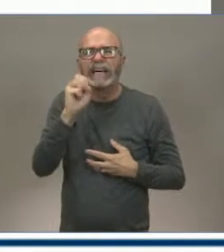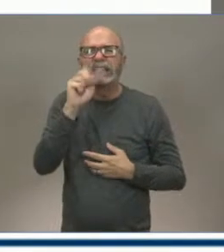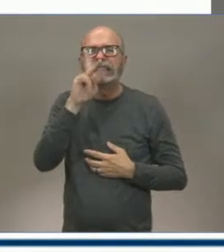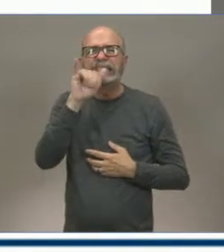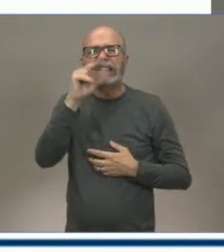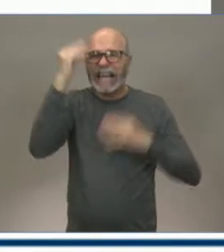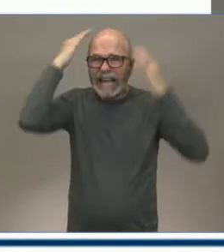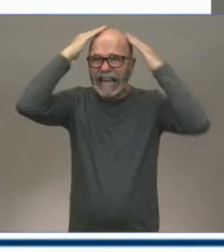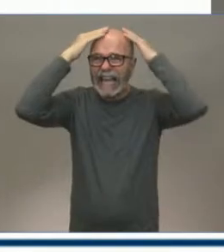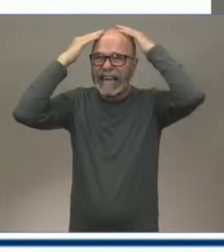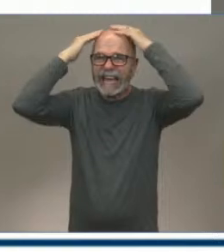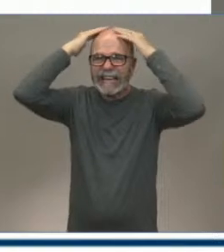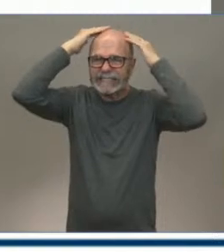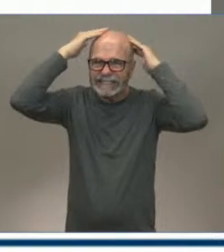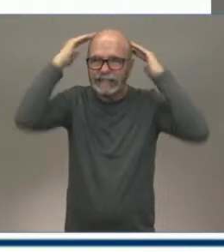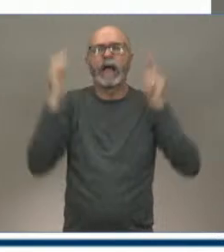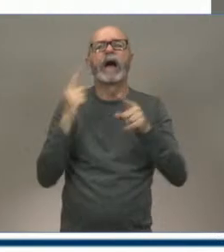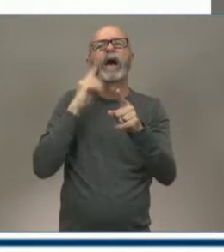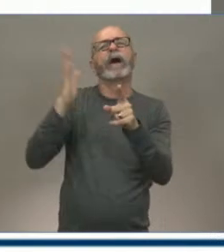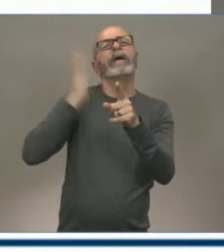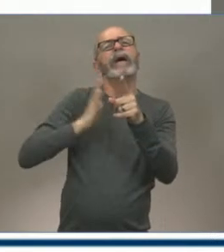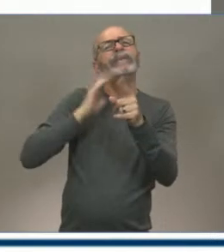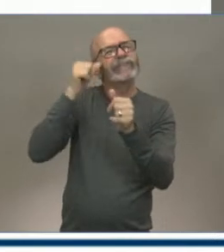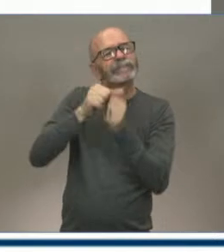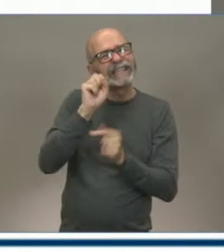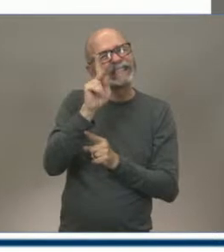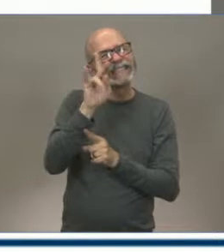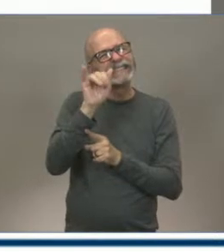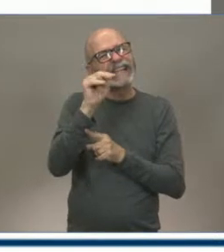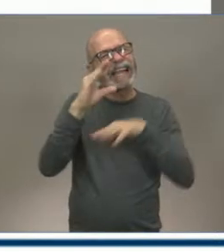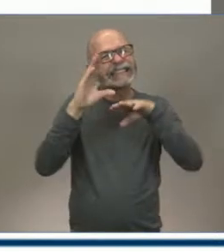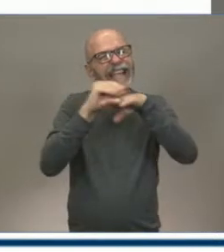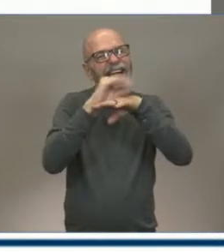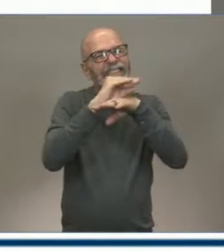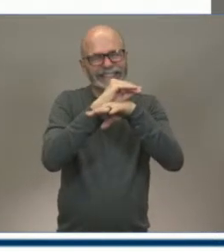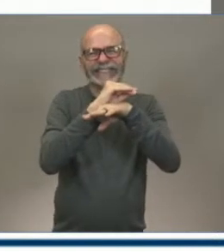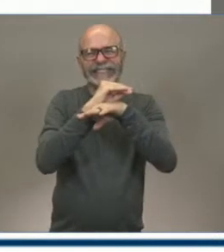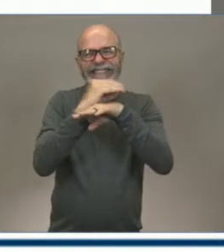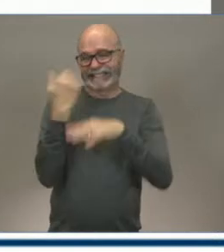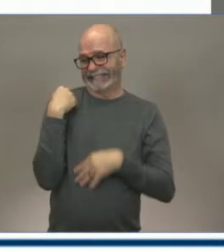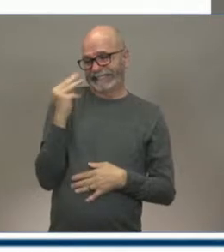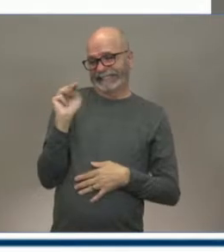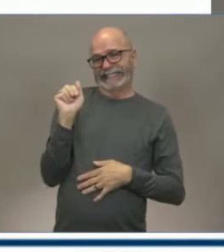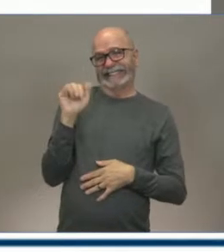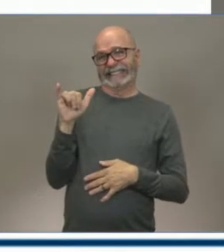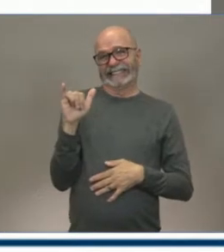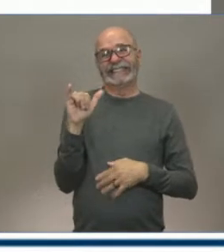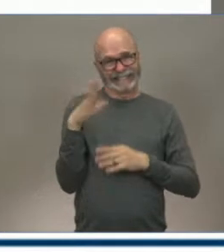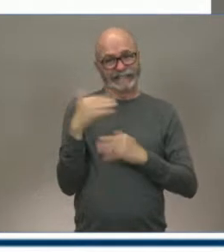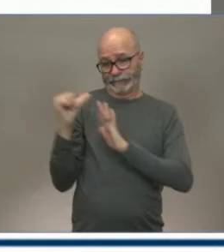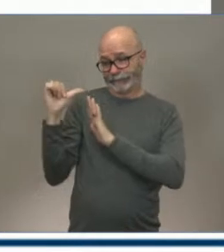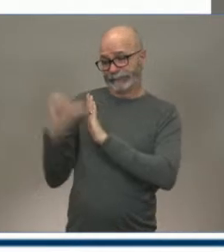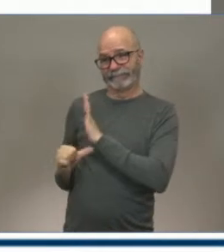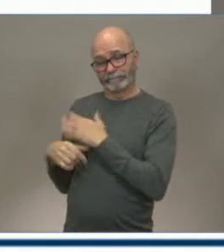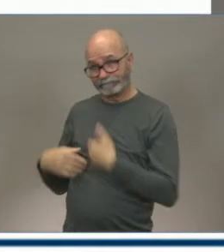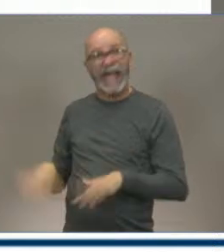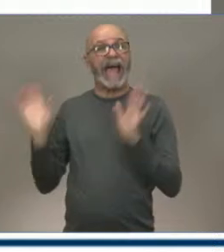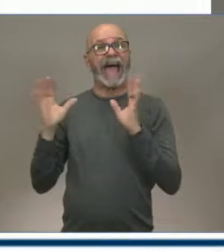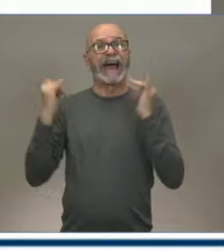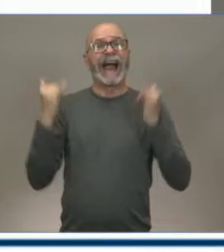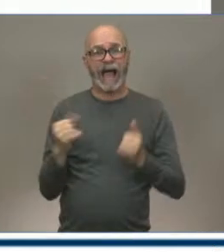treated in May as a result of some long-standing sun damage. I don't have a lot of protection on top of my